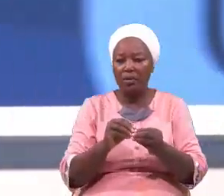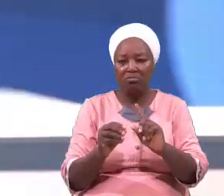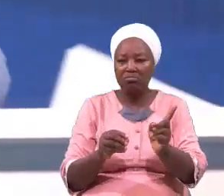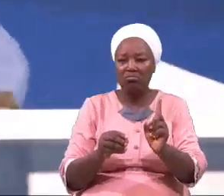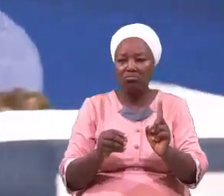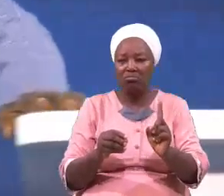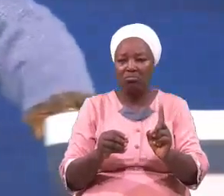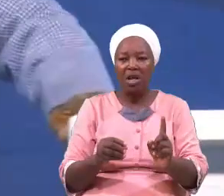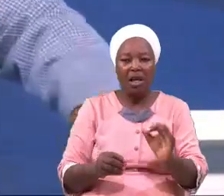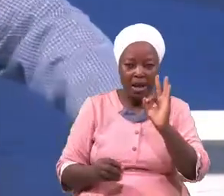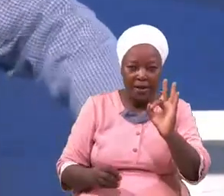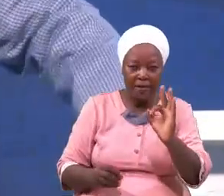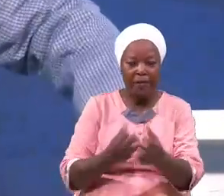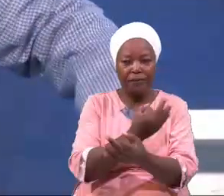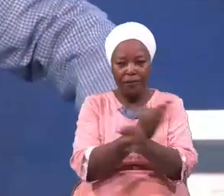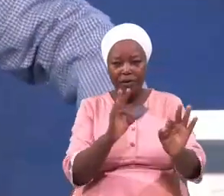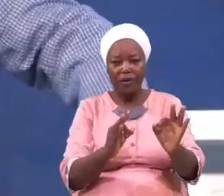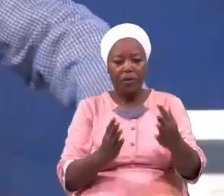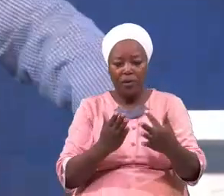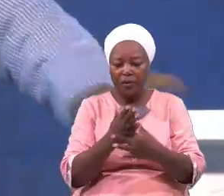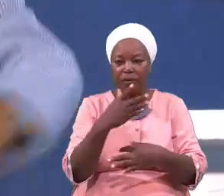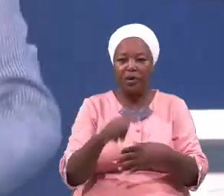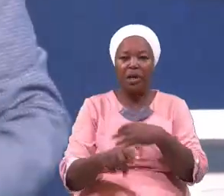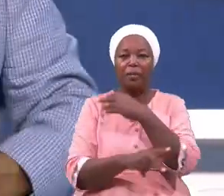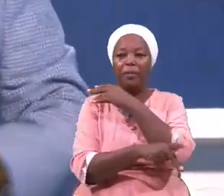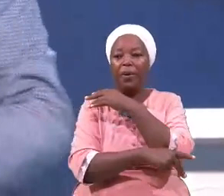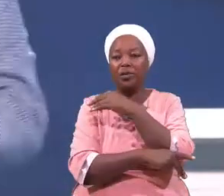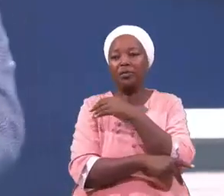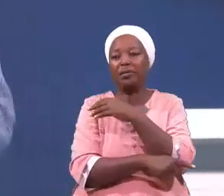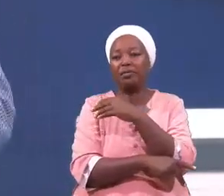anymore. F, freedom through the Passover.